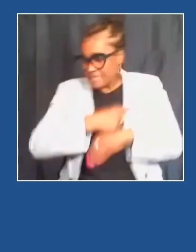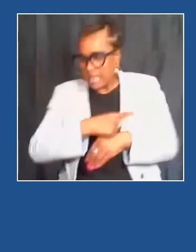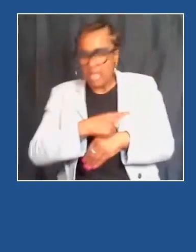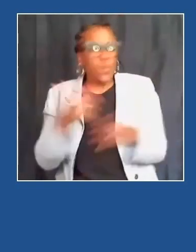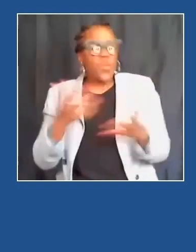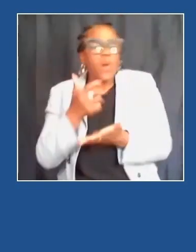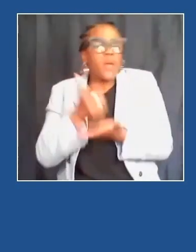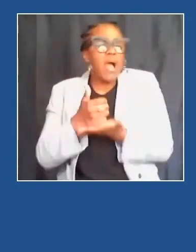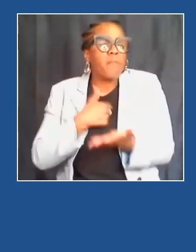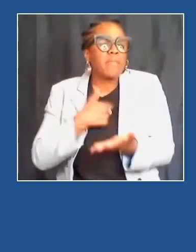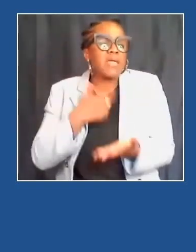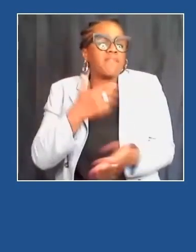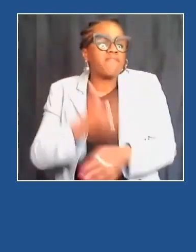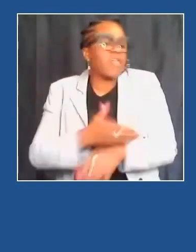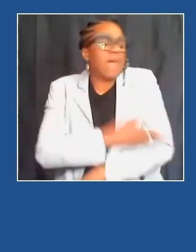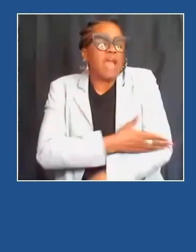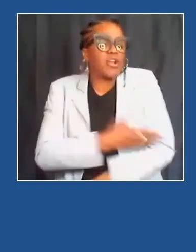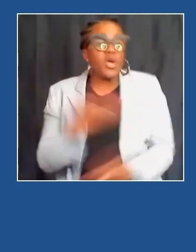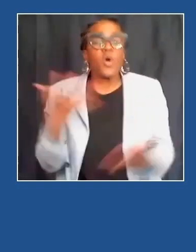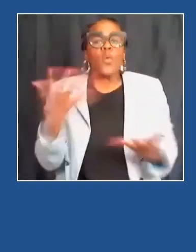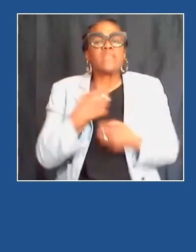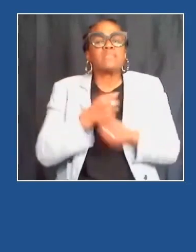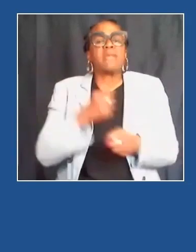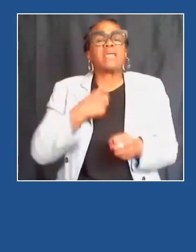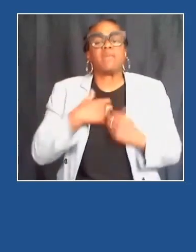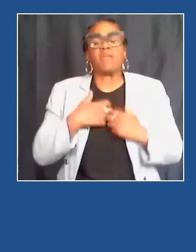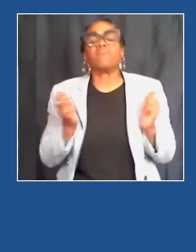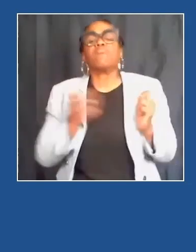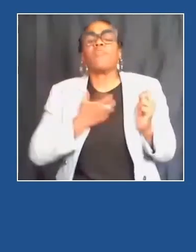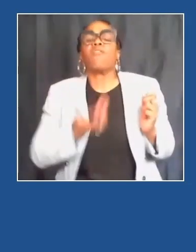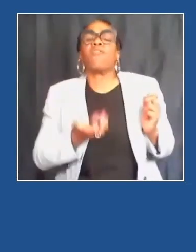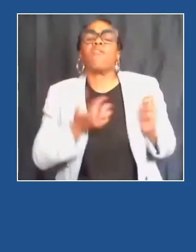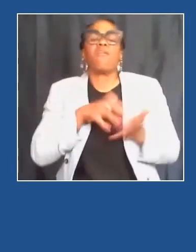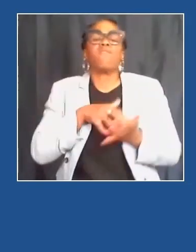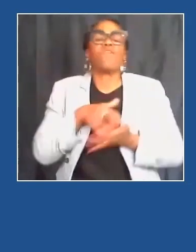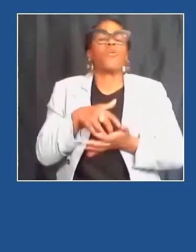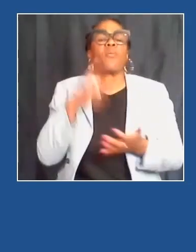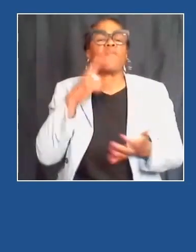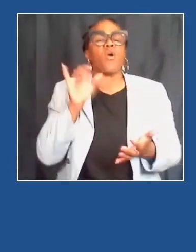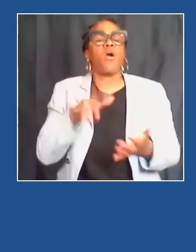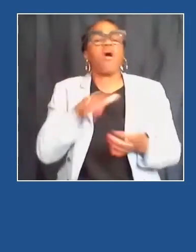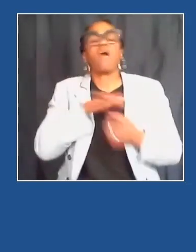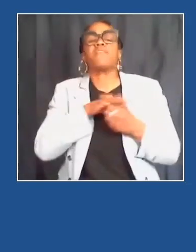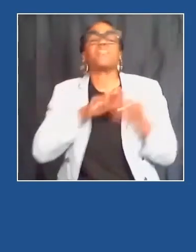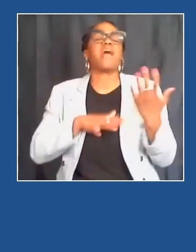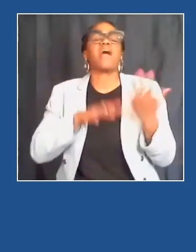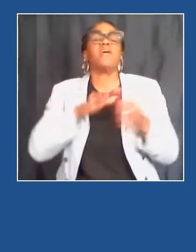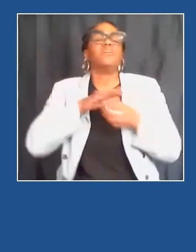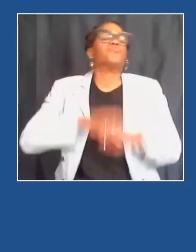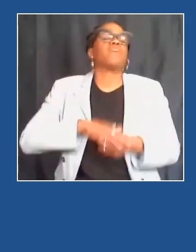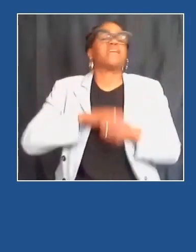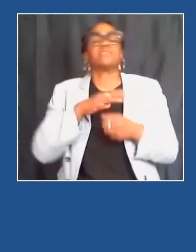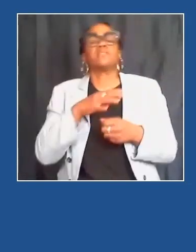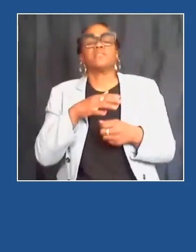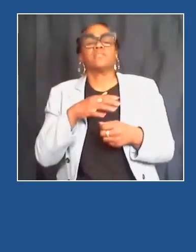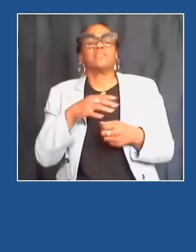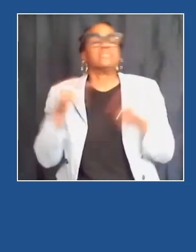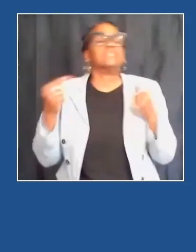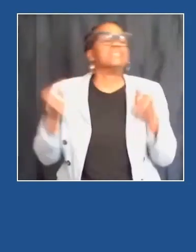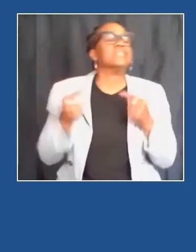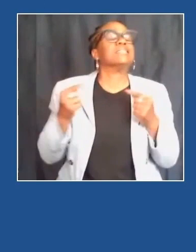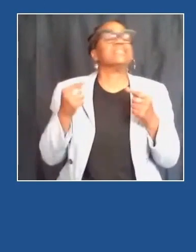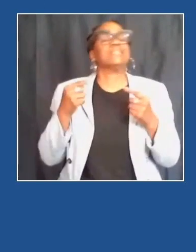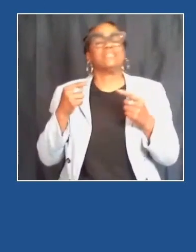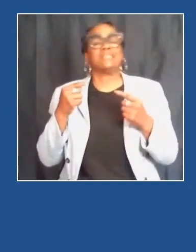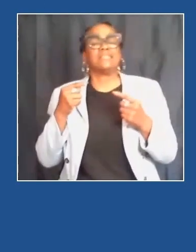help feel better? What's making me vulnerable to all that stress and all that tension? And then start to work